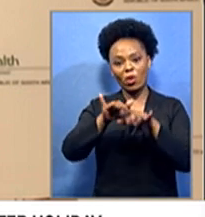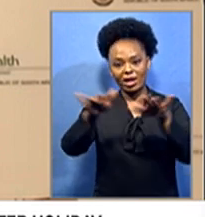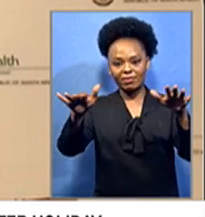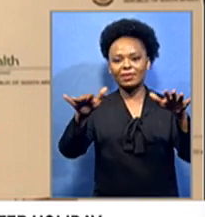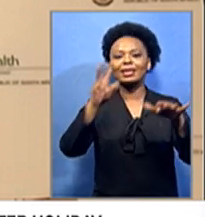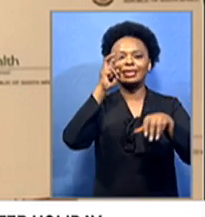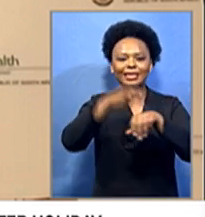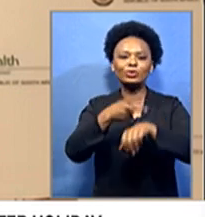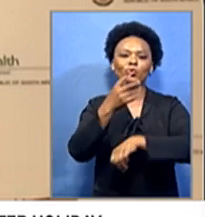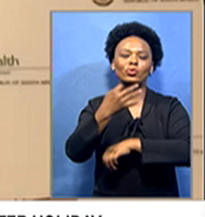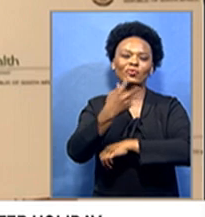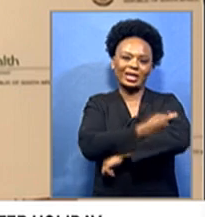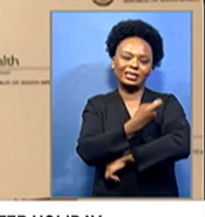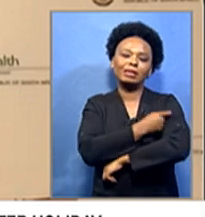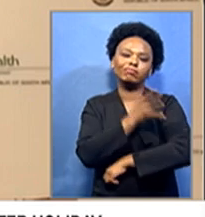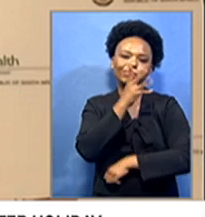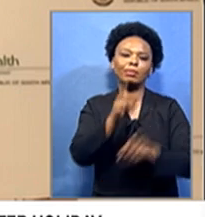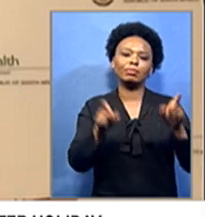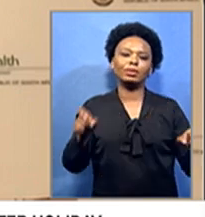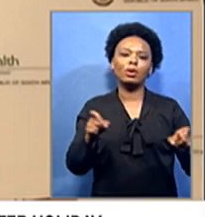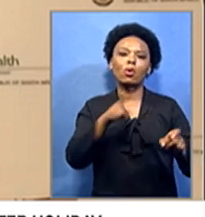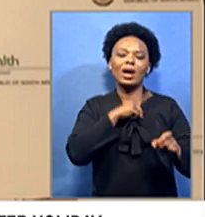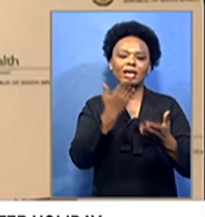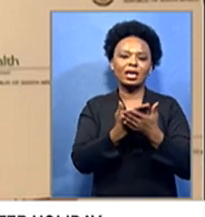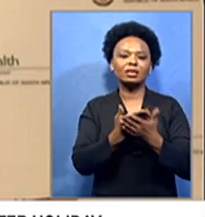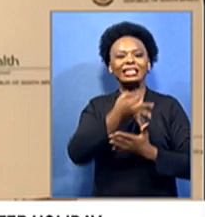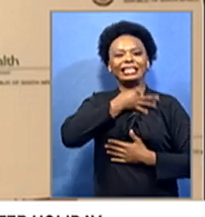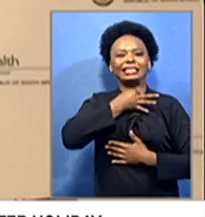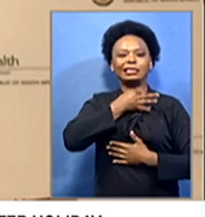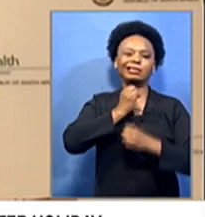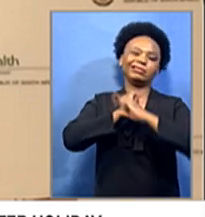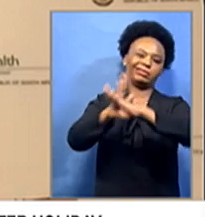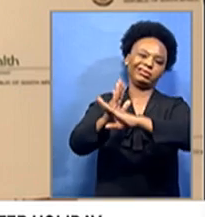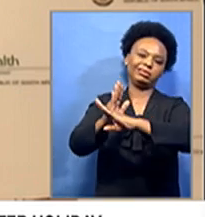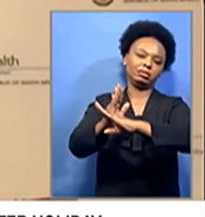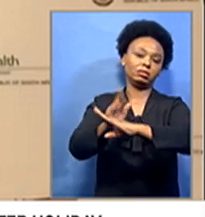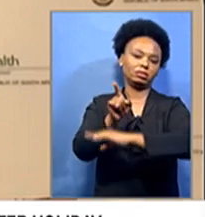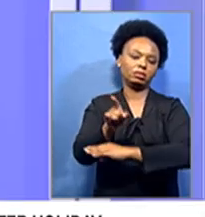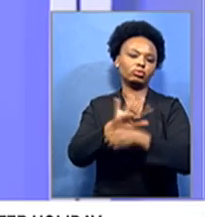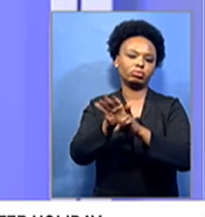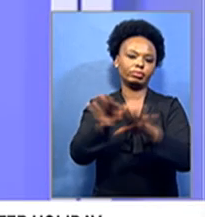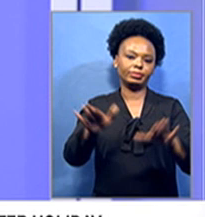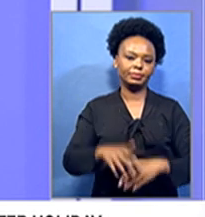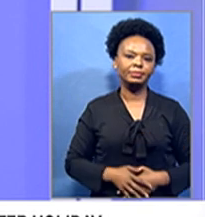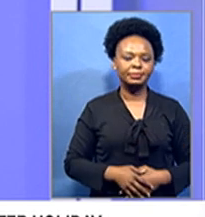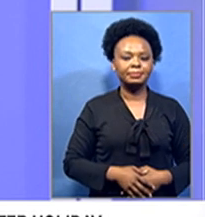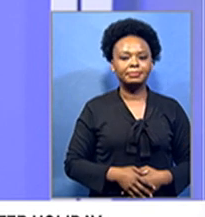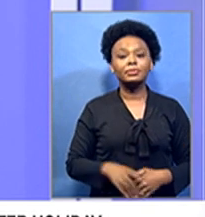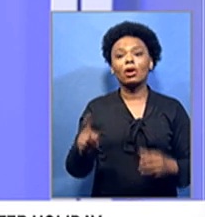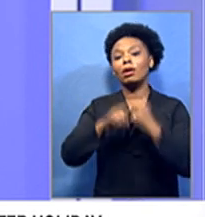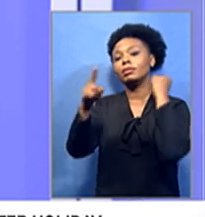many people as possible before we can reduce the risk of the infection. Finally, Minister, I need to let you go, and I know that we've stolen